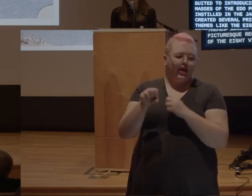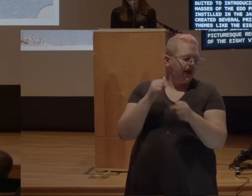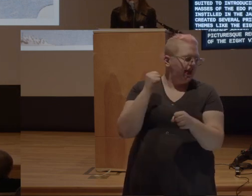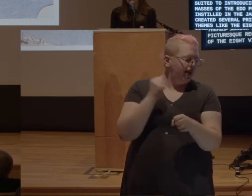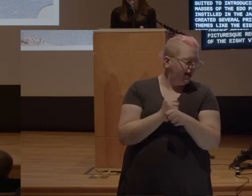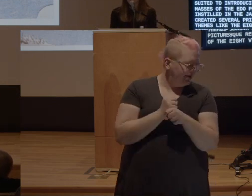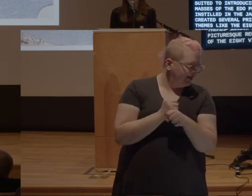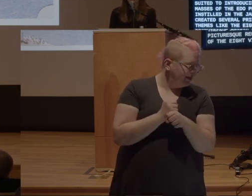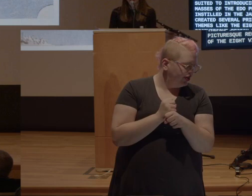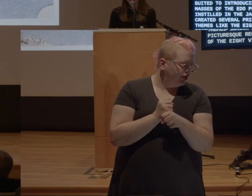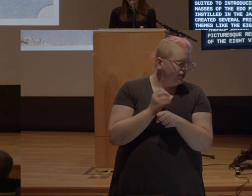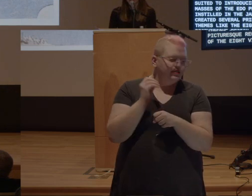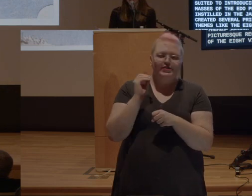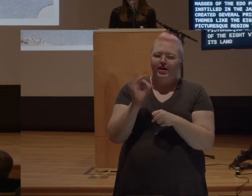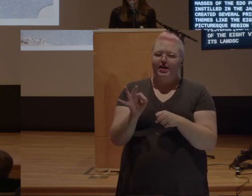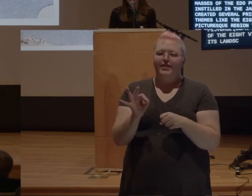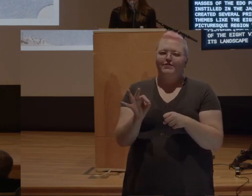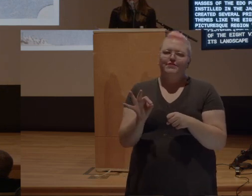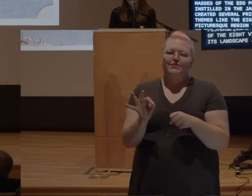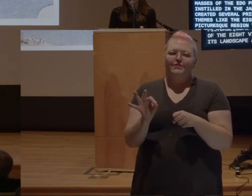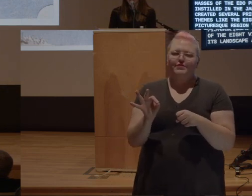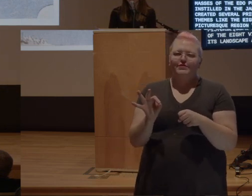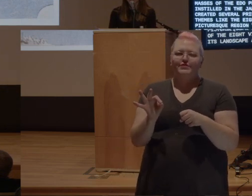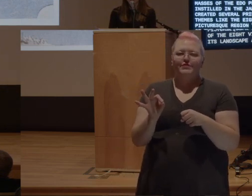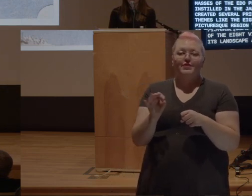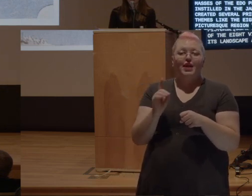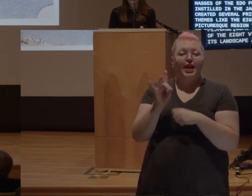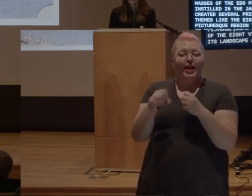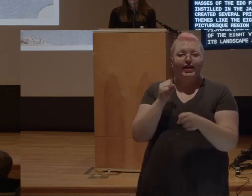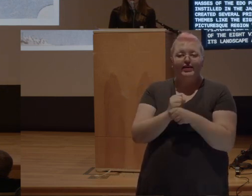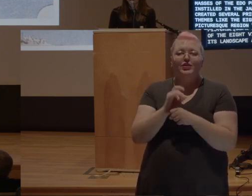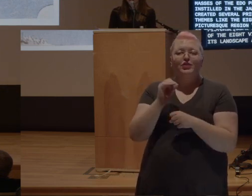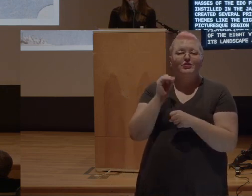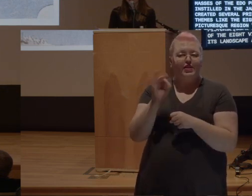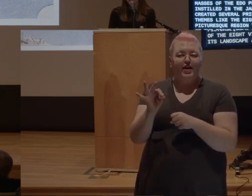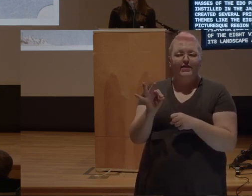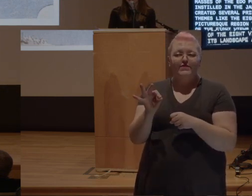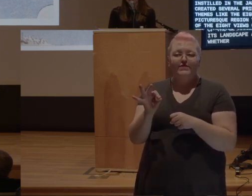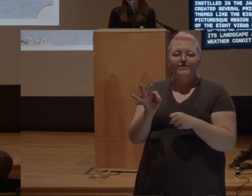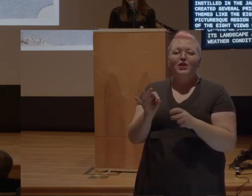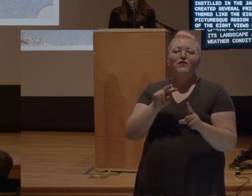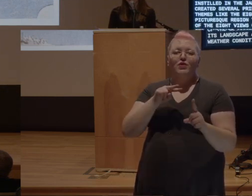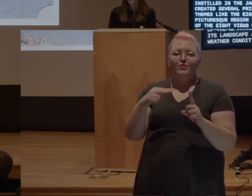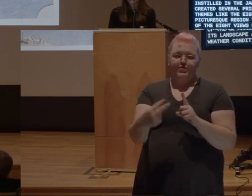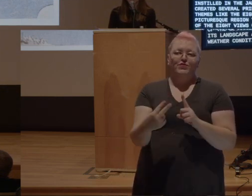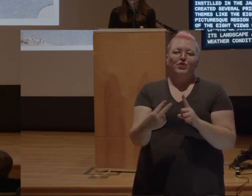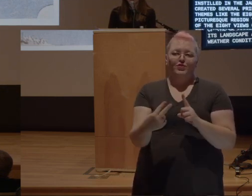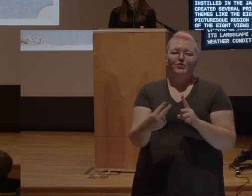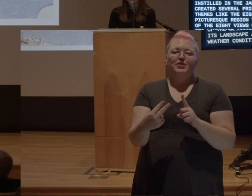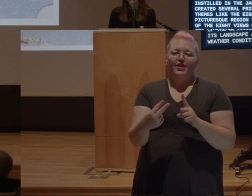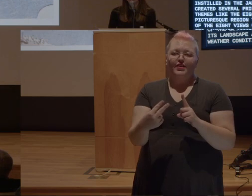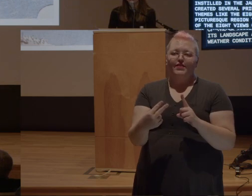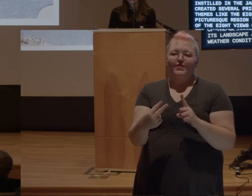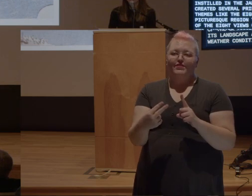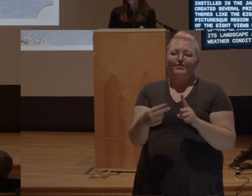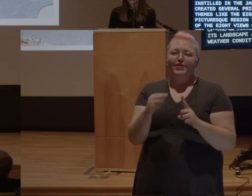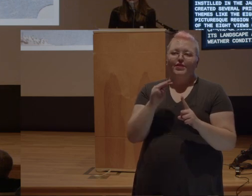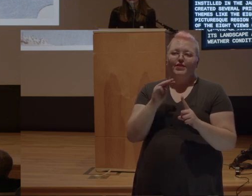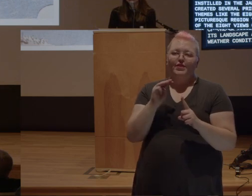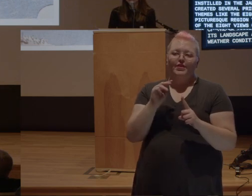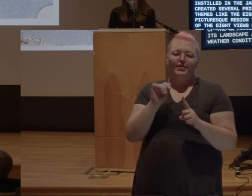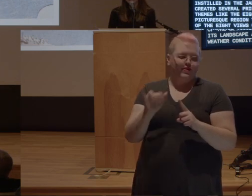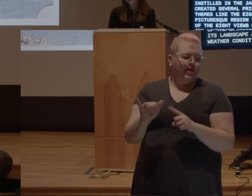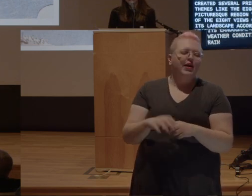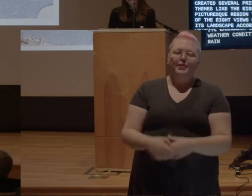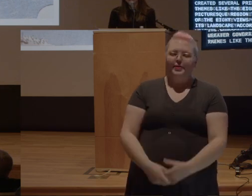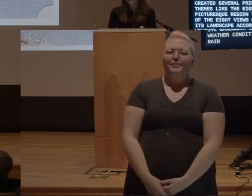famous place within its landscape according to a particular season or weather condition, such as the autumn moon or evening rain.